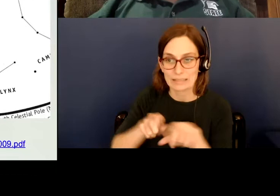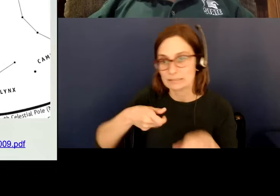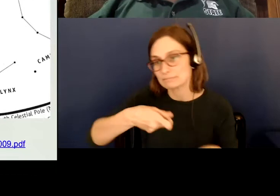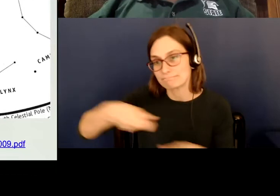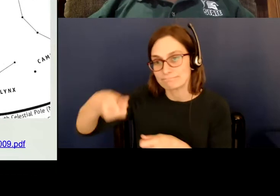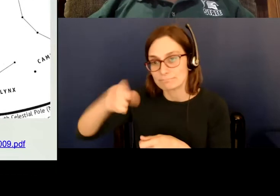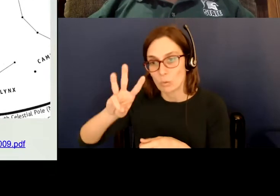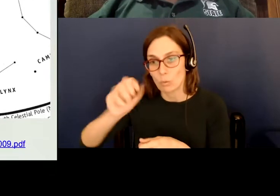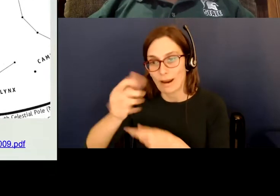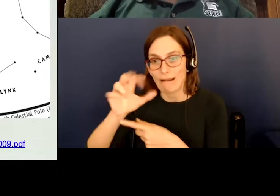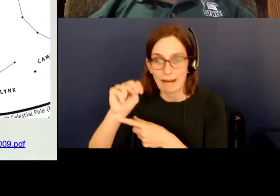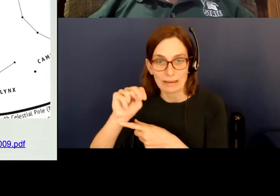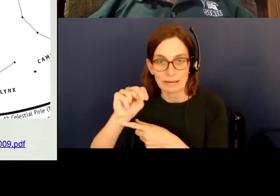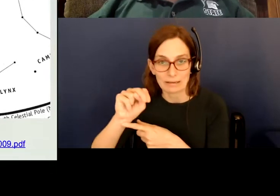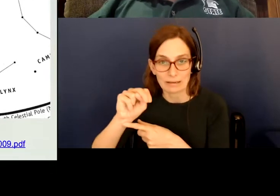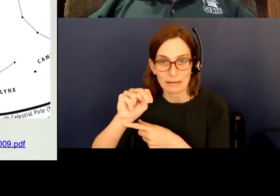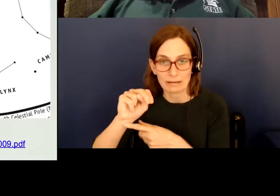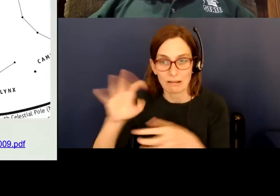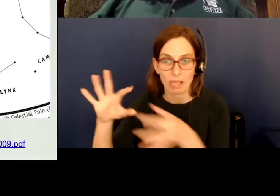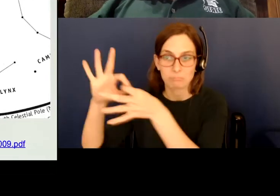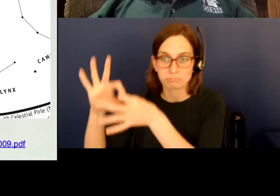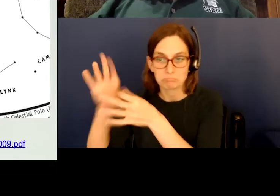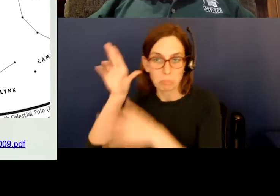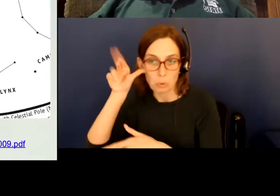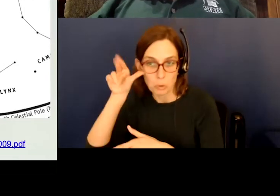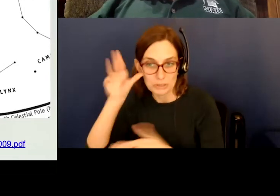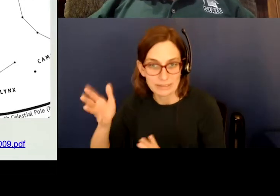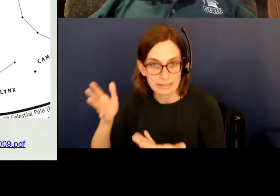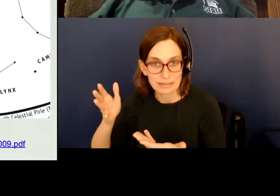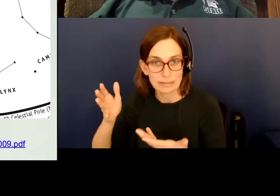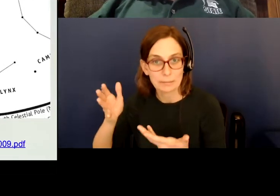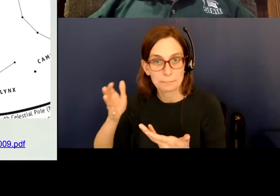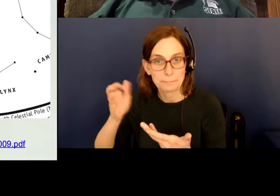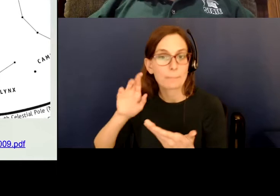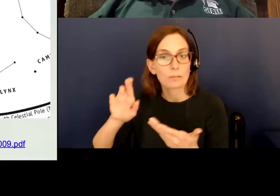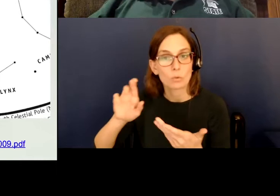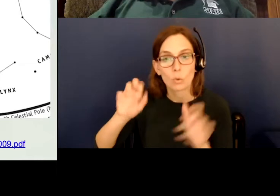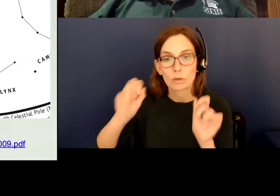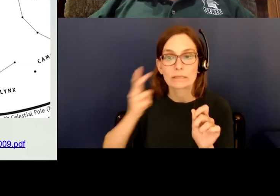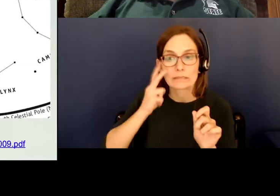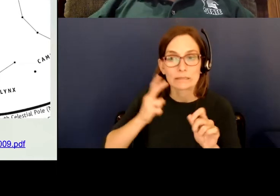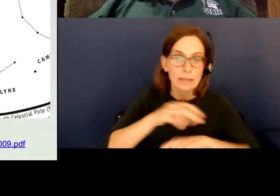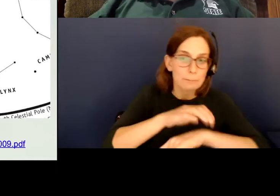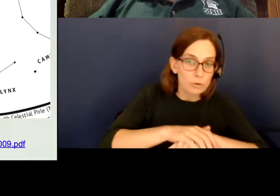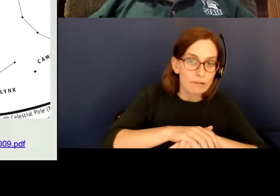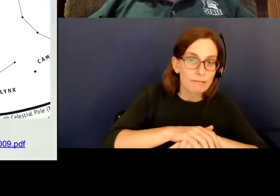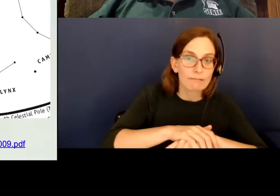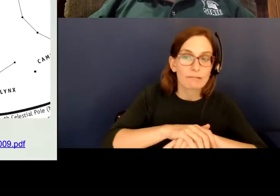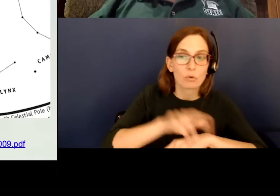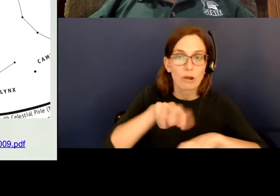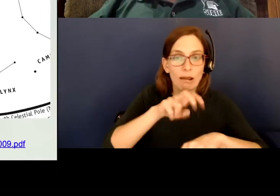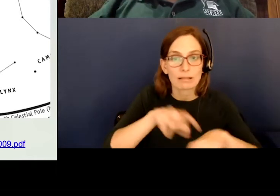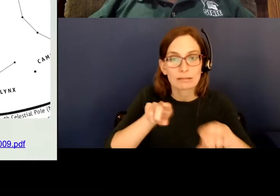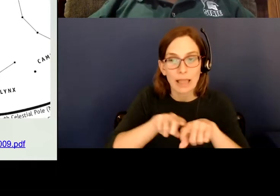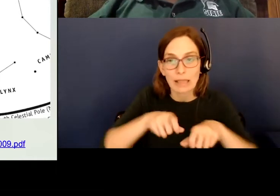Himmelswagen, and here's where you hitch up your horses. Going the other way, you can see this in Britain and Ireland as the blade of a plow, and here is